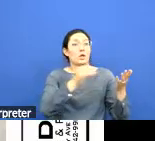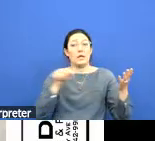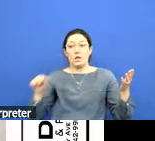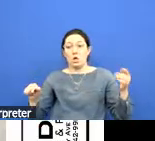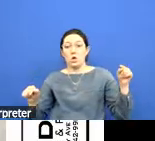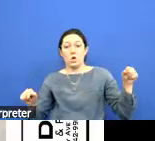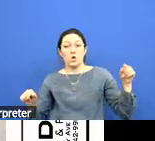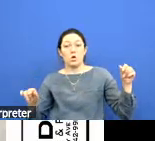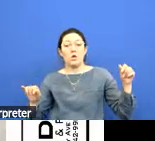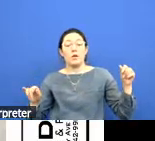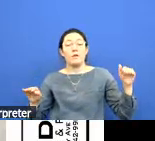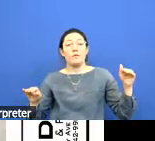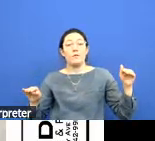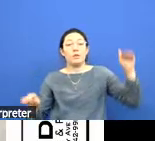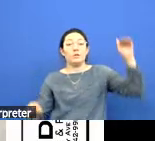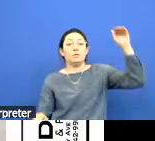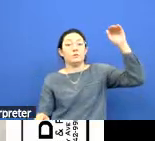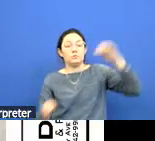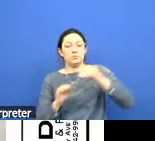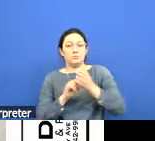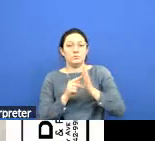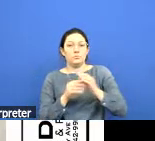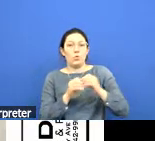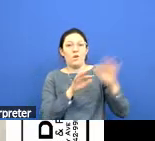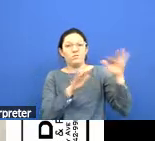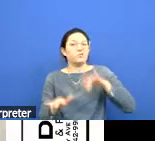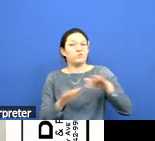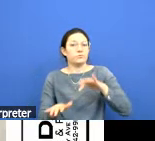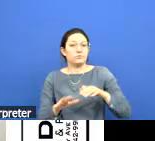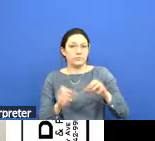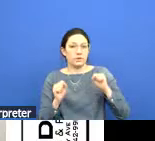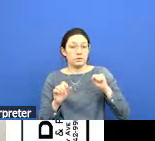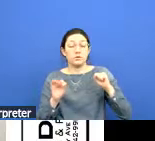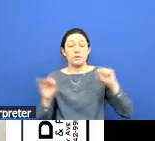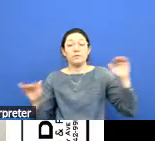the greater the change in elevation, the faster the flow rate. If I'm putting a